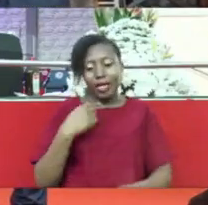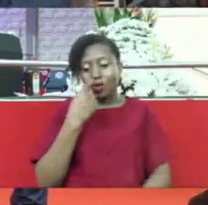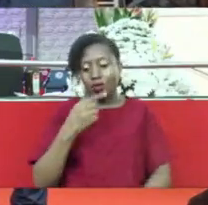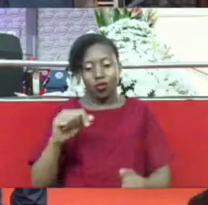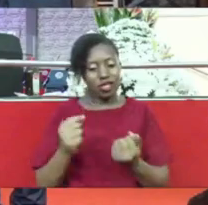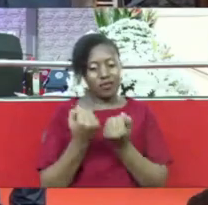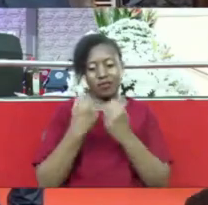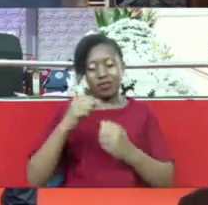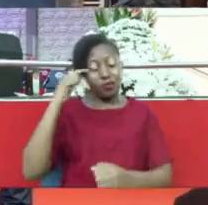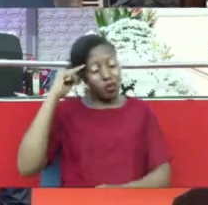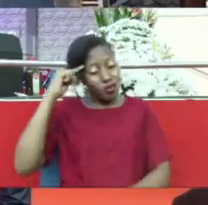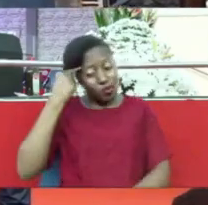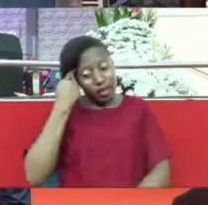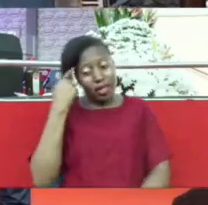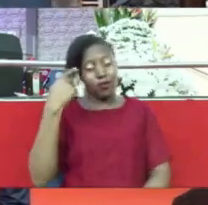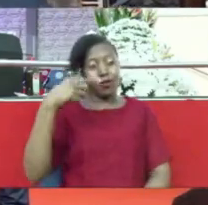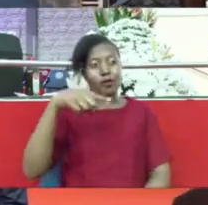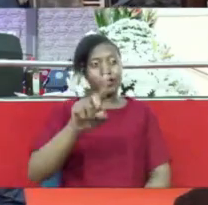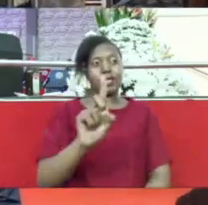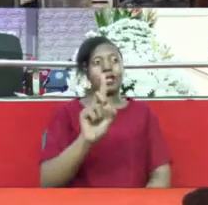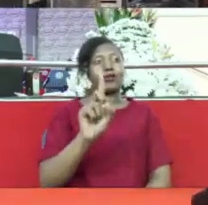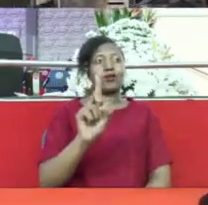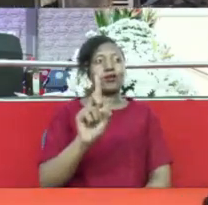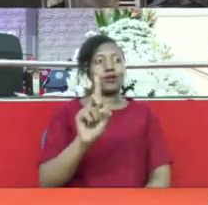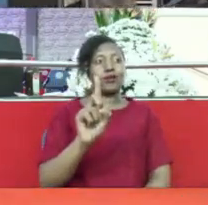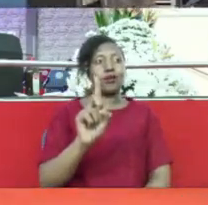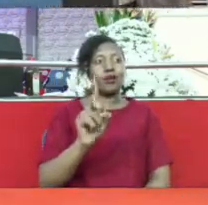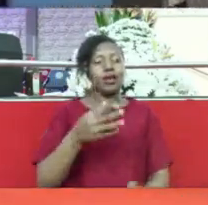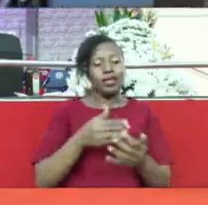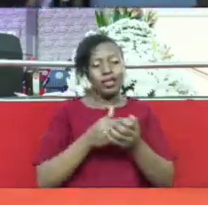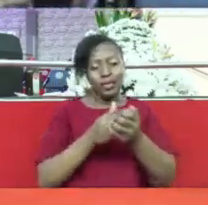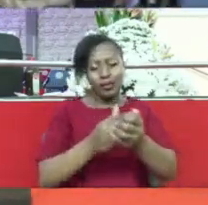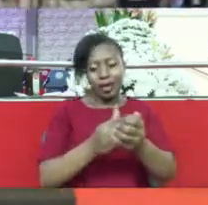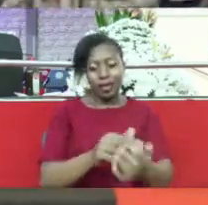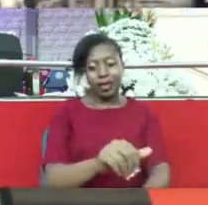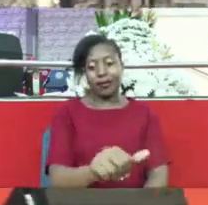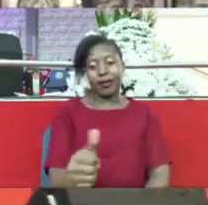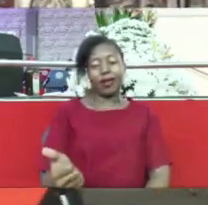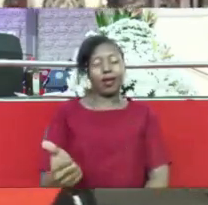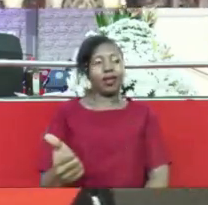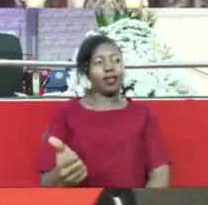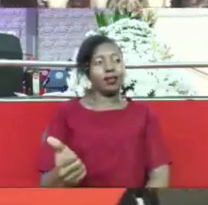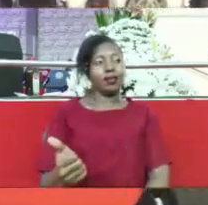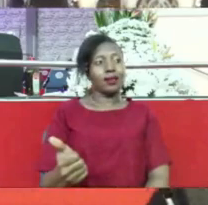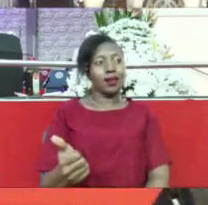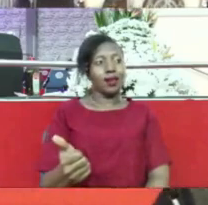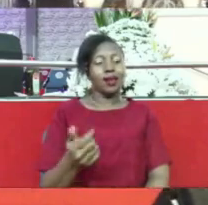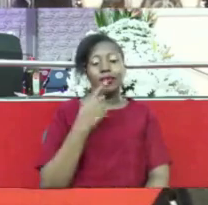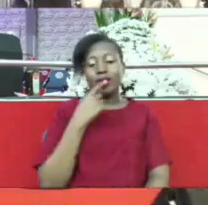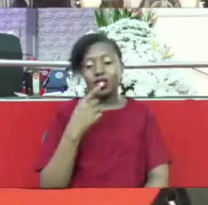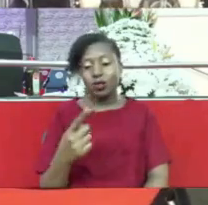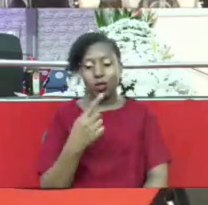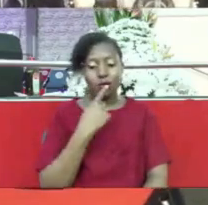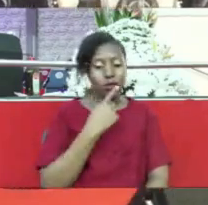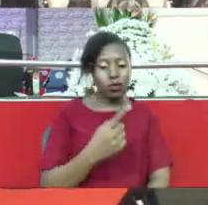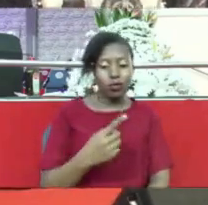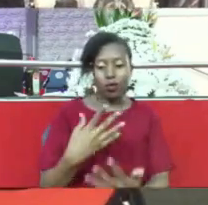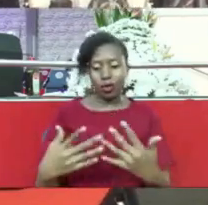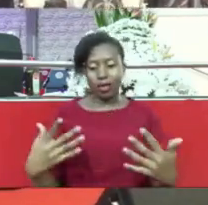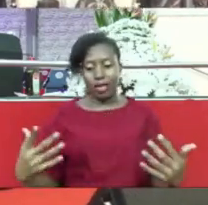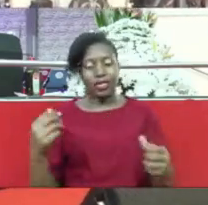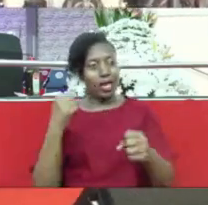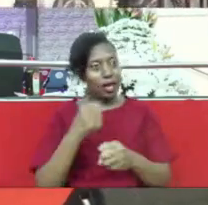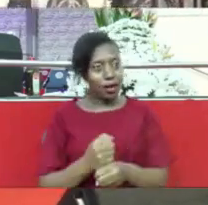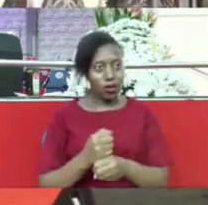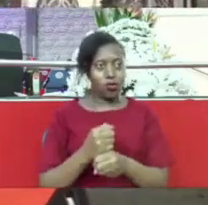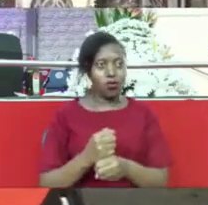for himself. He is being led. And he is told. Zilpa is there. Fanya mambo